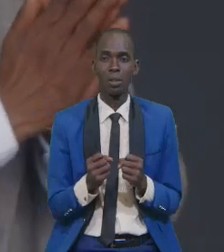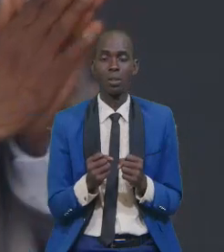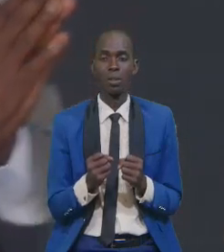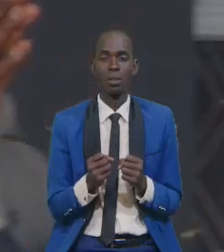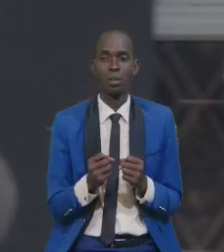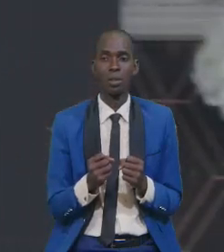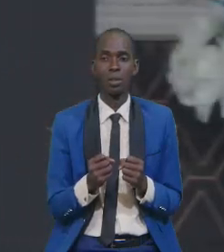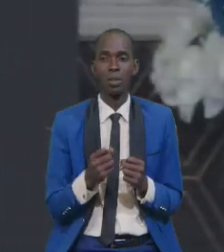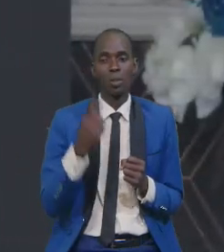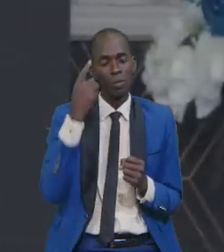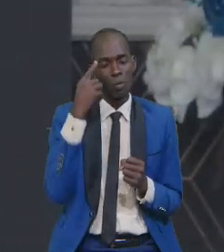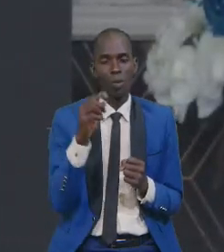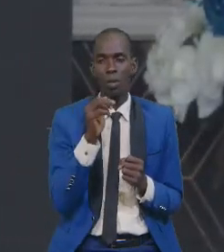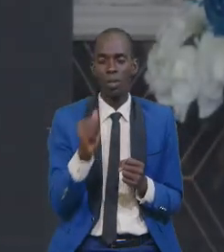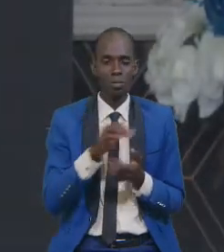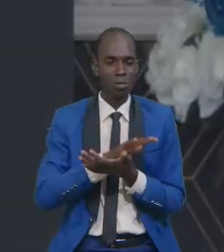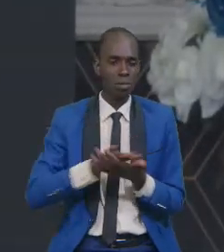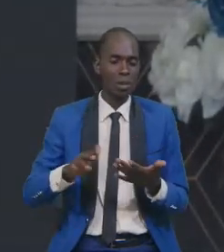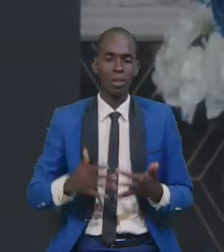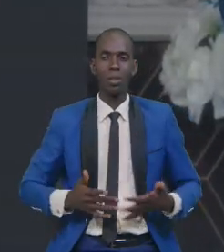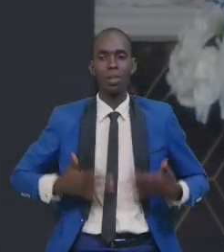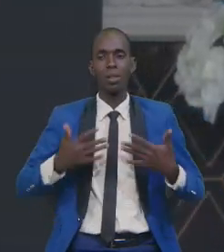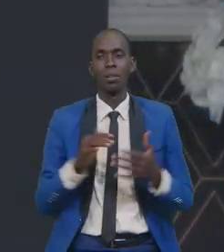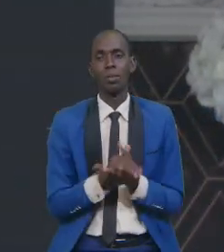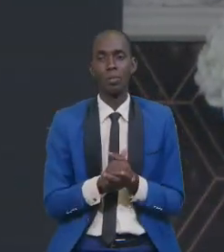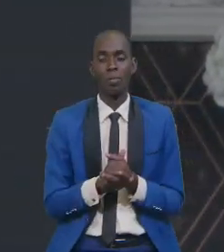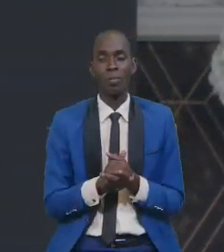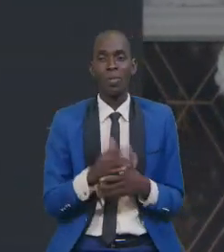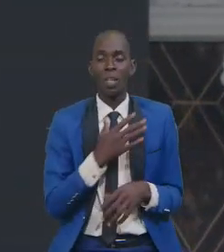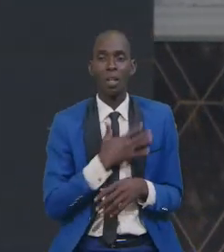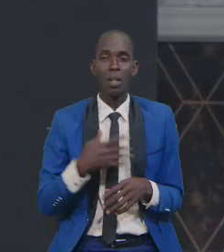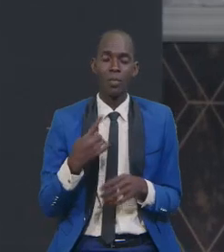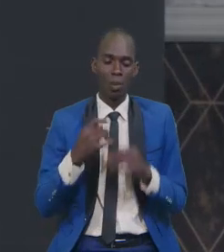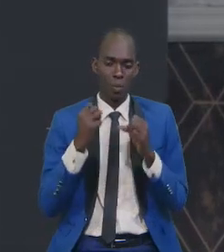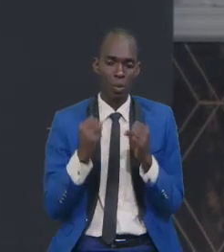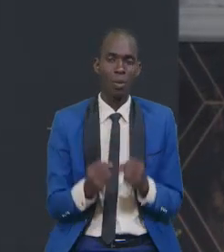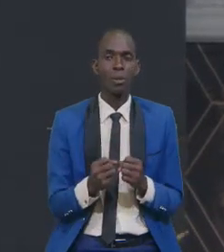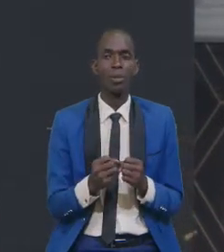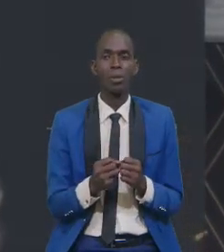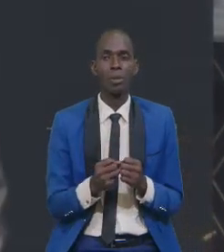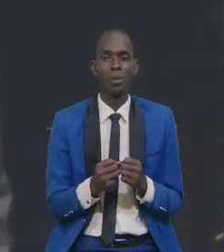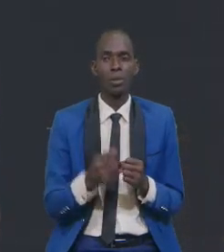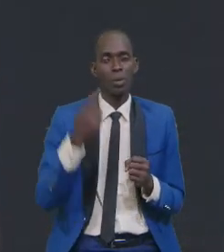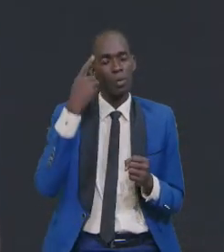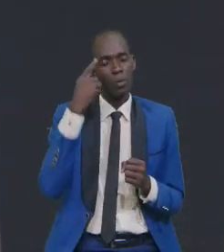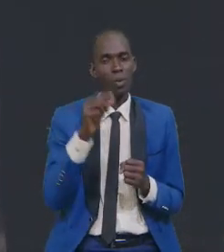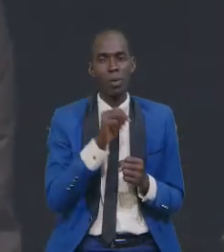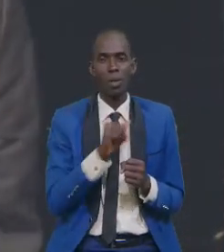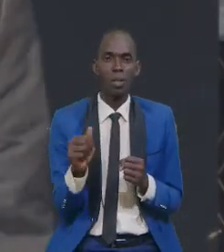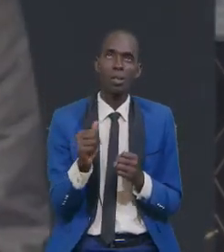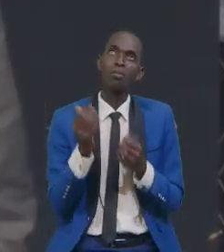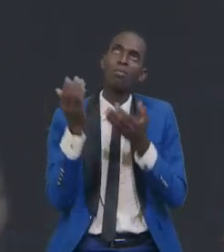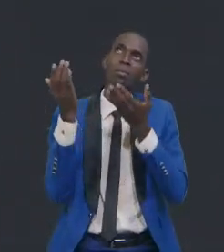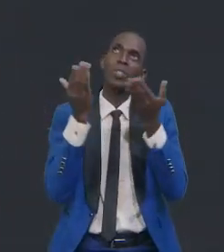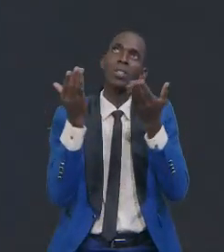for a spotless life, and the power for a servicing